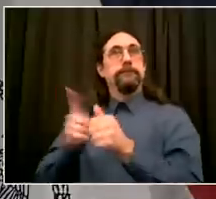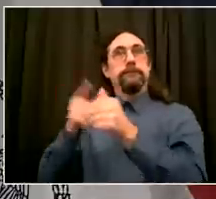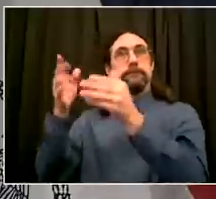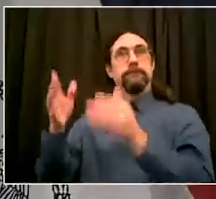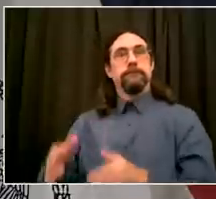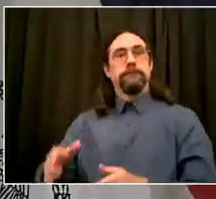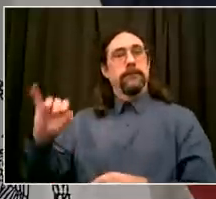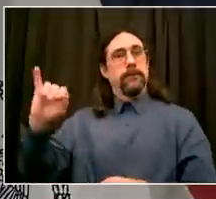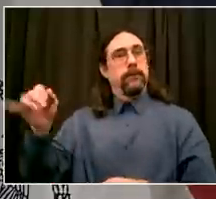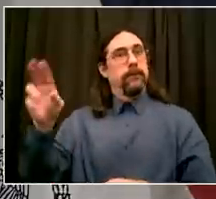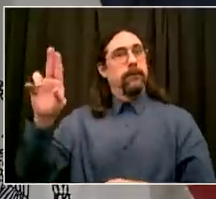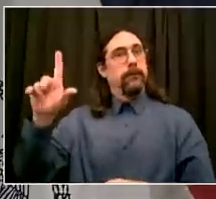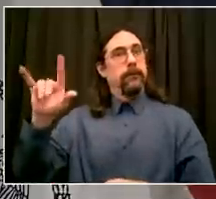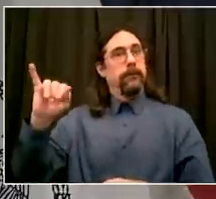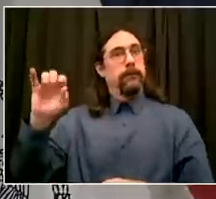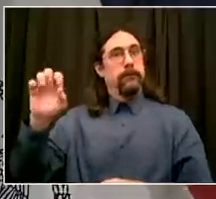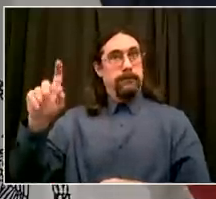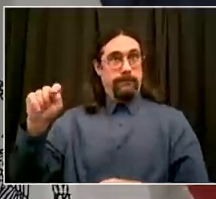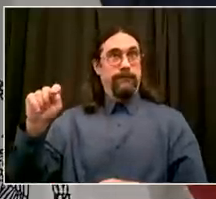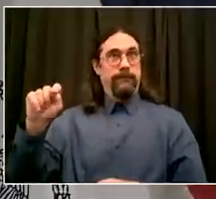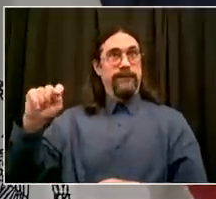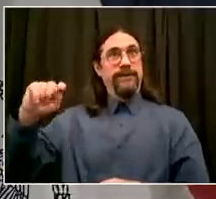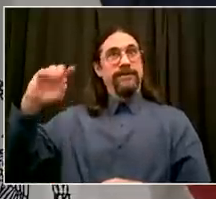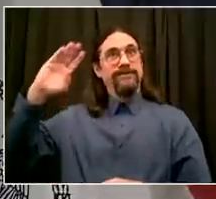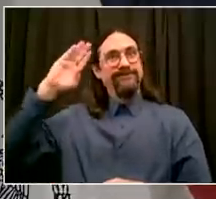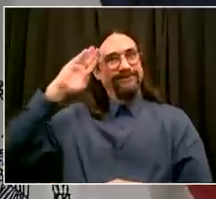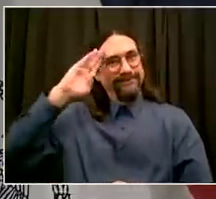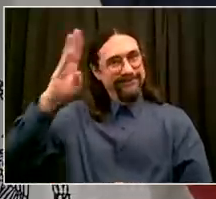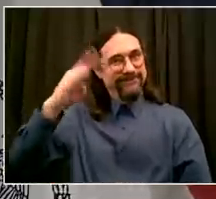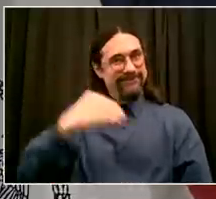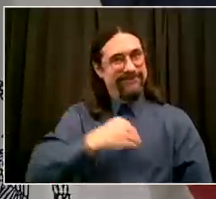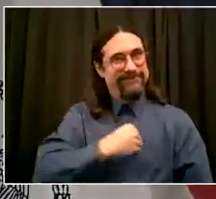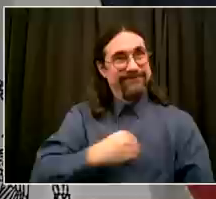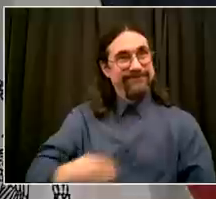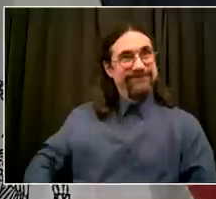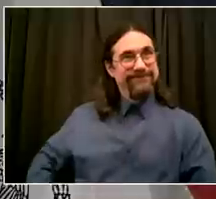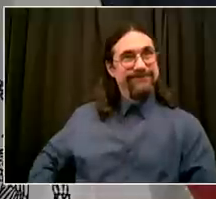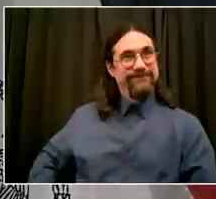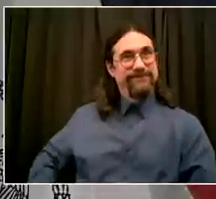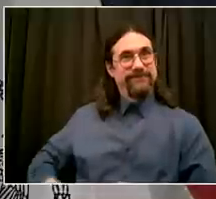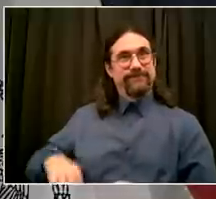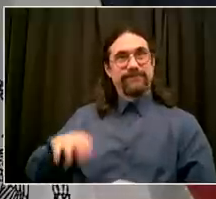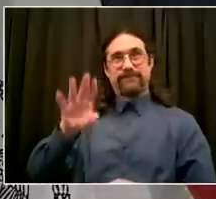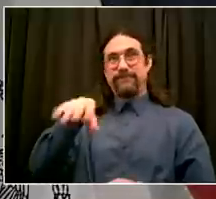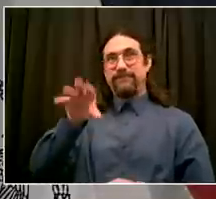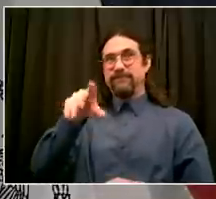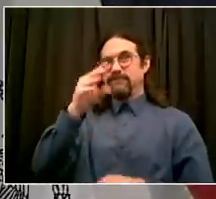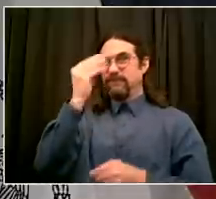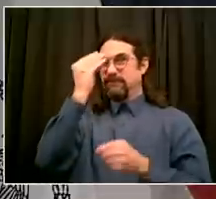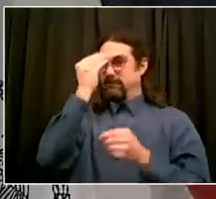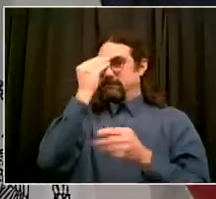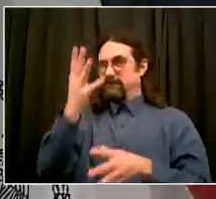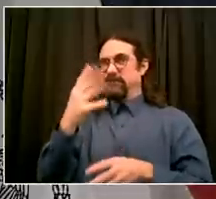great. Juliet, I know you always report the news in an unbiased fashion, so